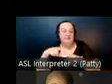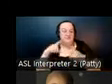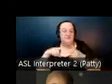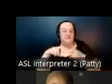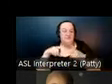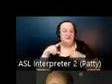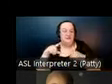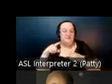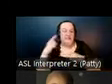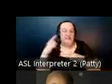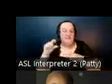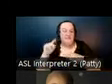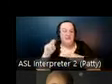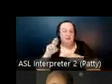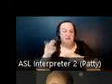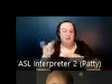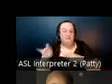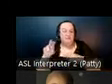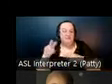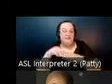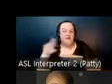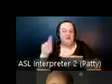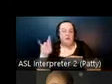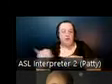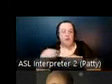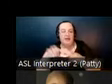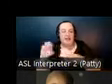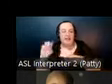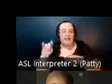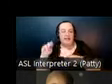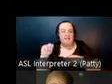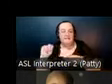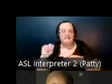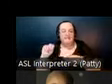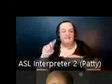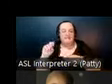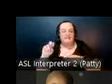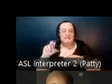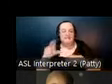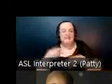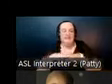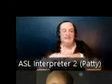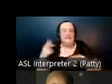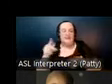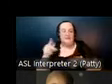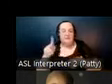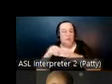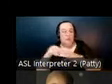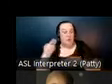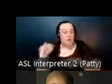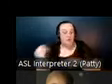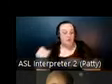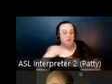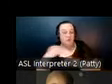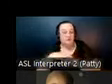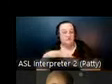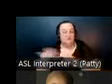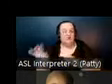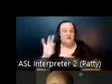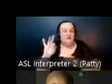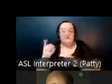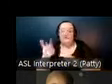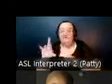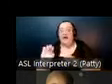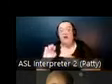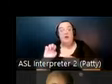Valley in Rhode Island, Edison National Historic Park in New Jersey, Fire Island,